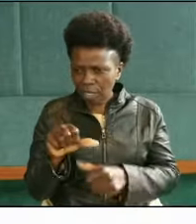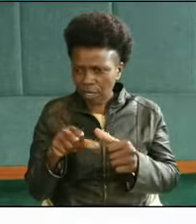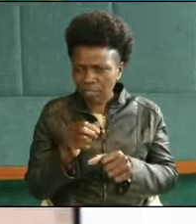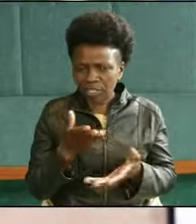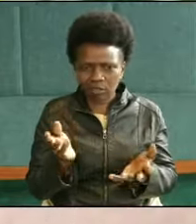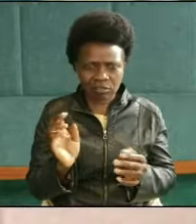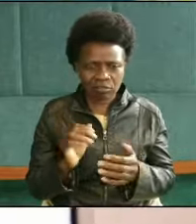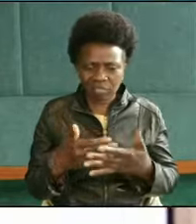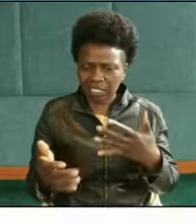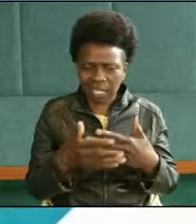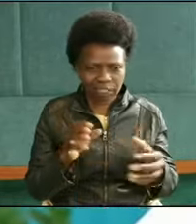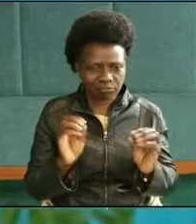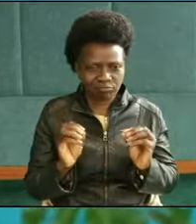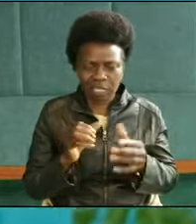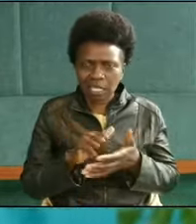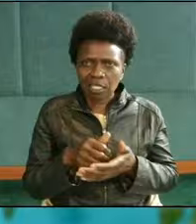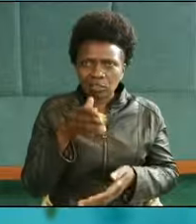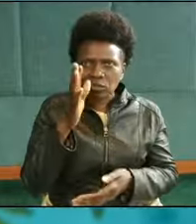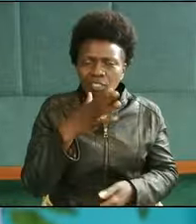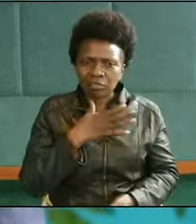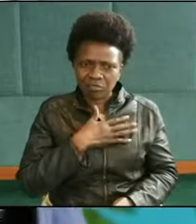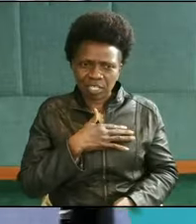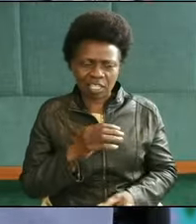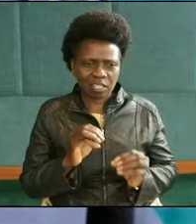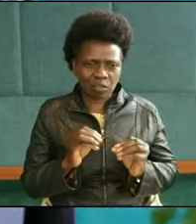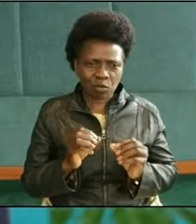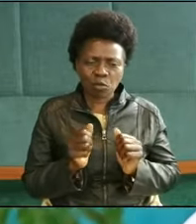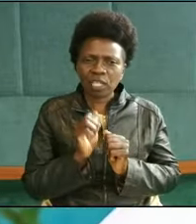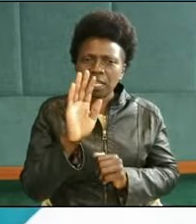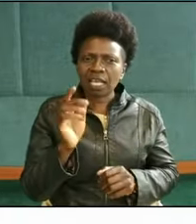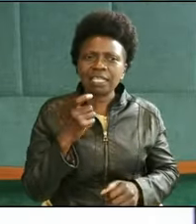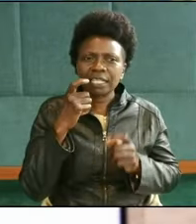was no sign that God is displeased with their sinning.